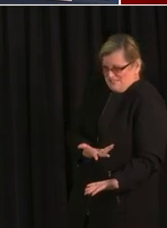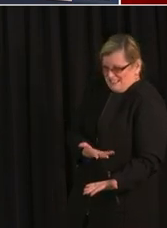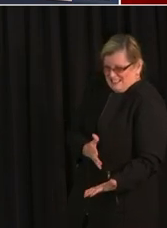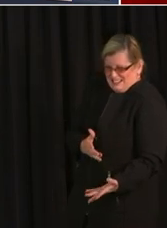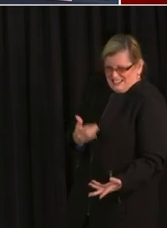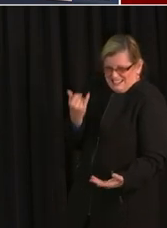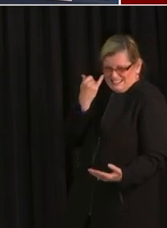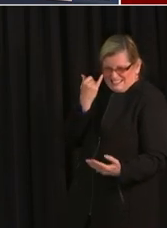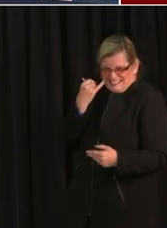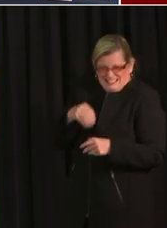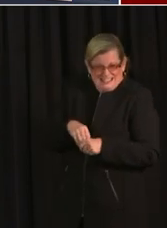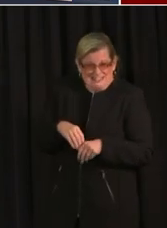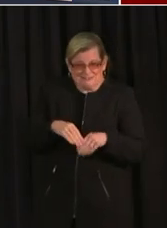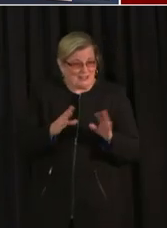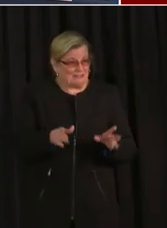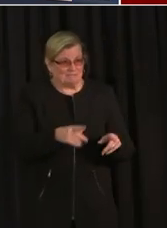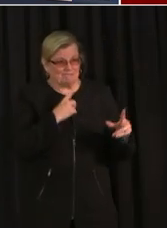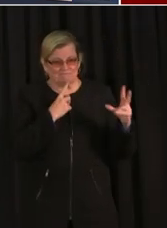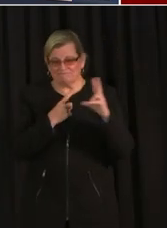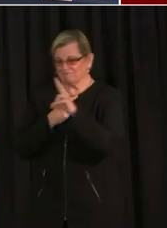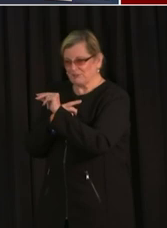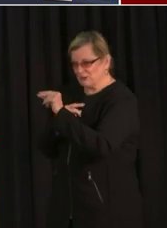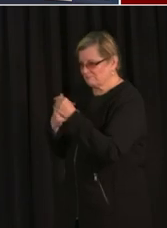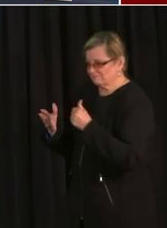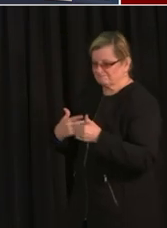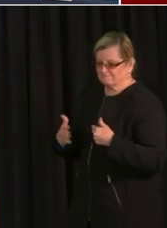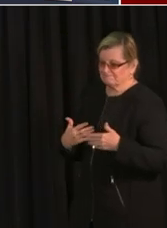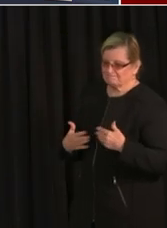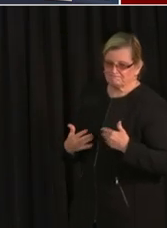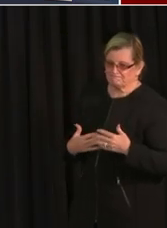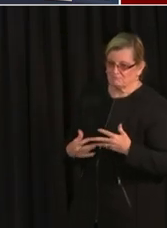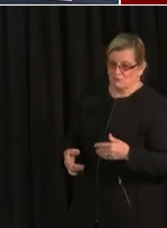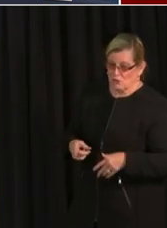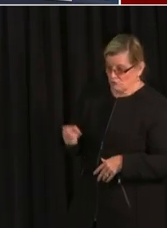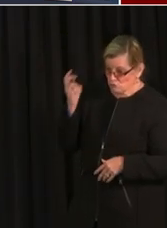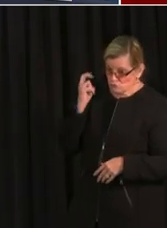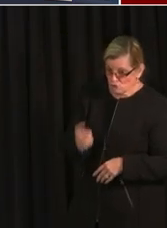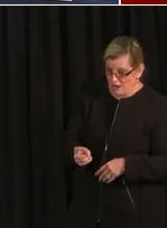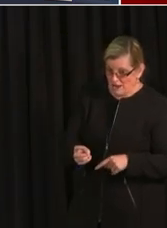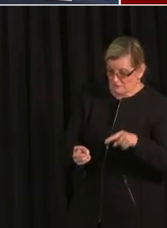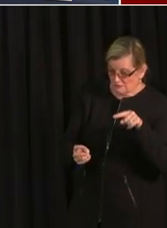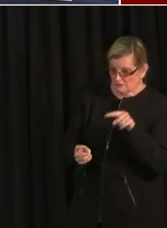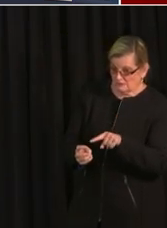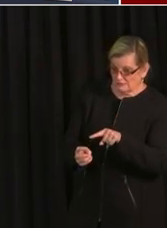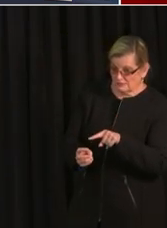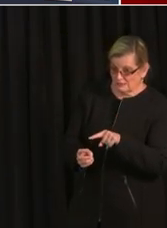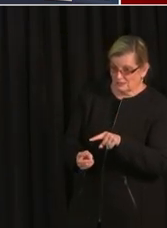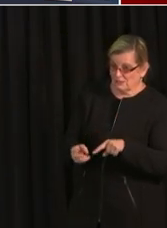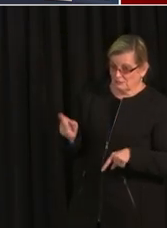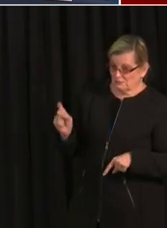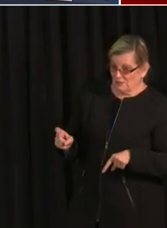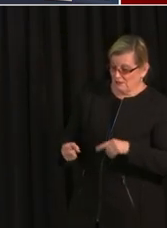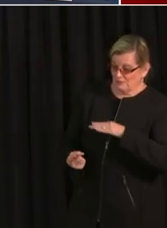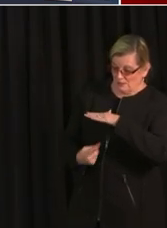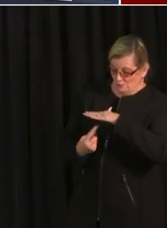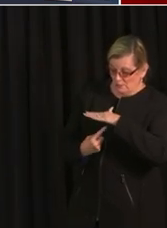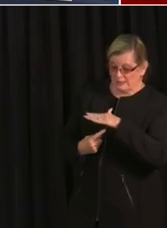Just in their house in Florida, No. they still need to quarantine when they come here. They're traveling, I mean, unless they're gonna.